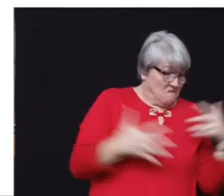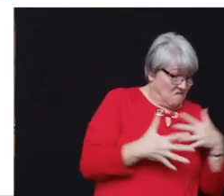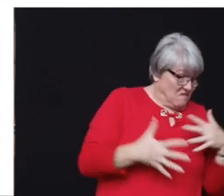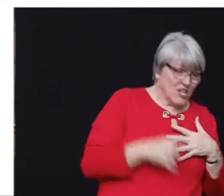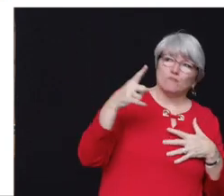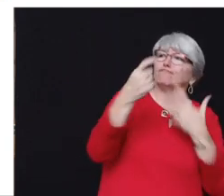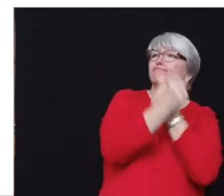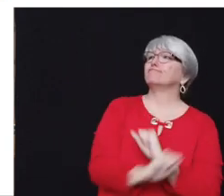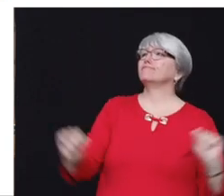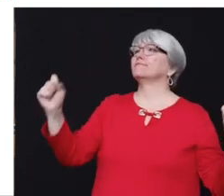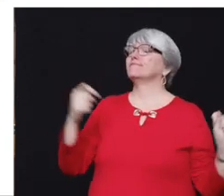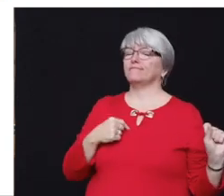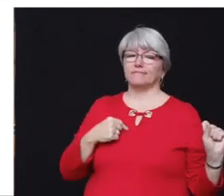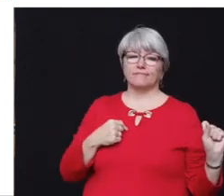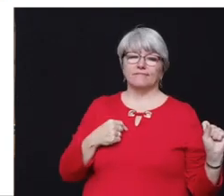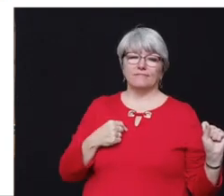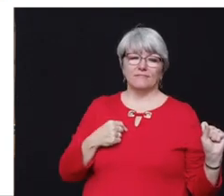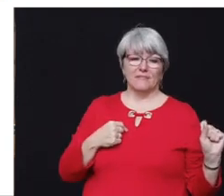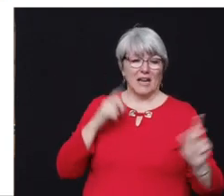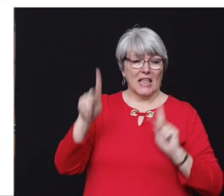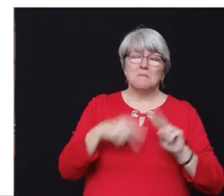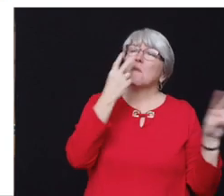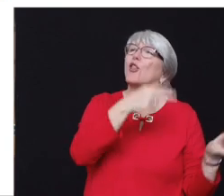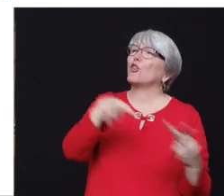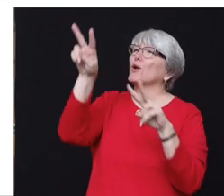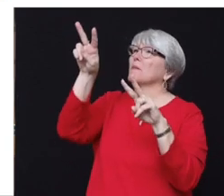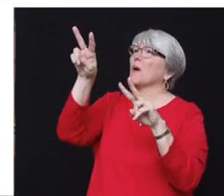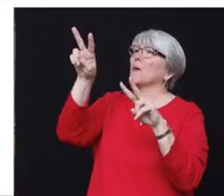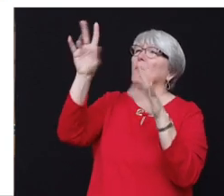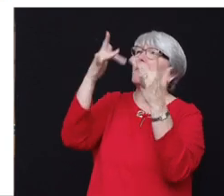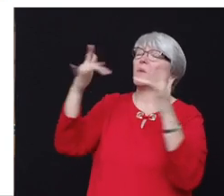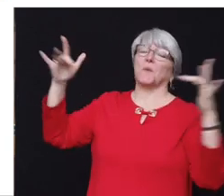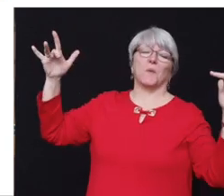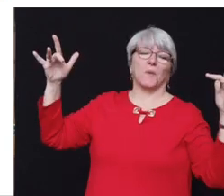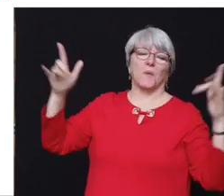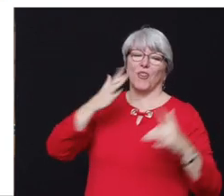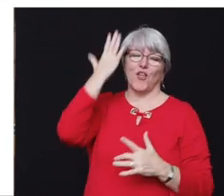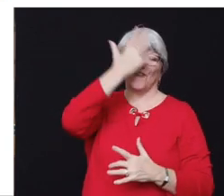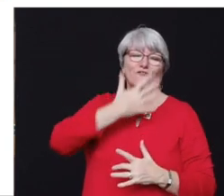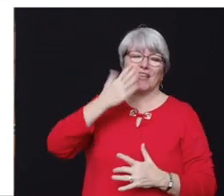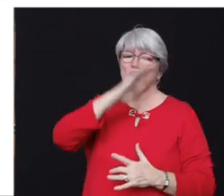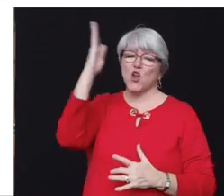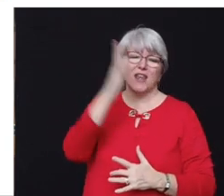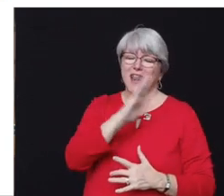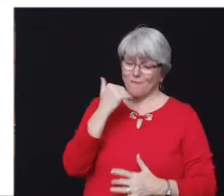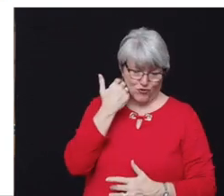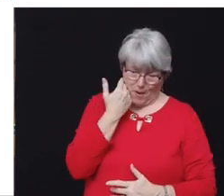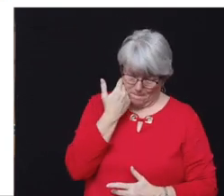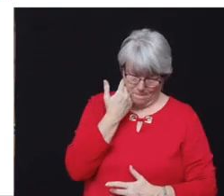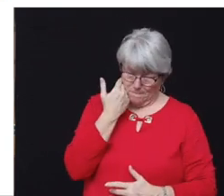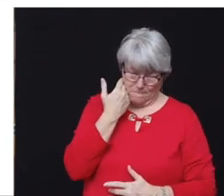from all my fears. Those who look to Him are radiant. Their faces are never covered with